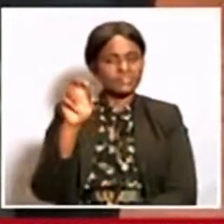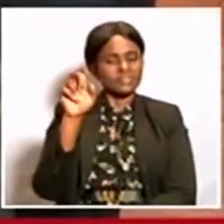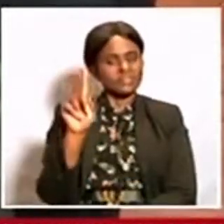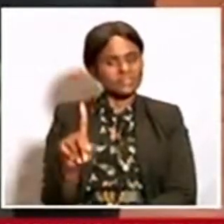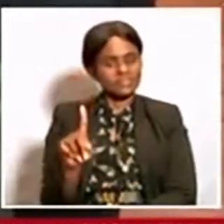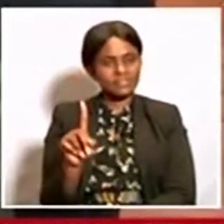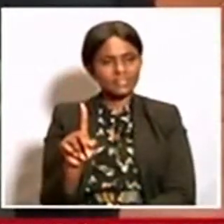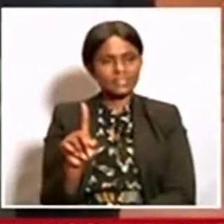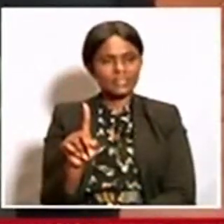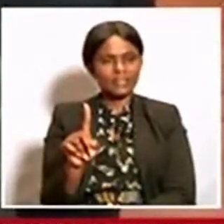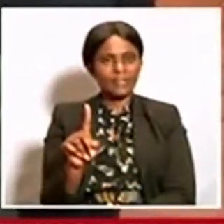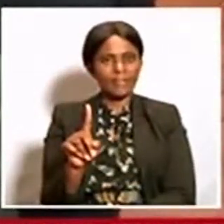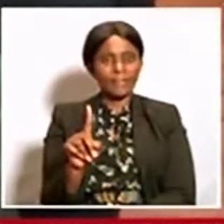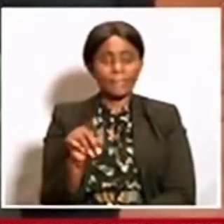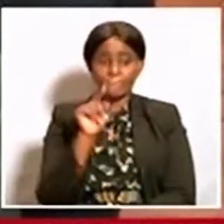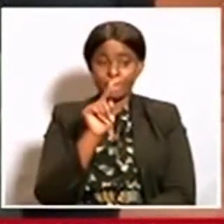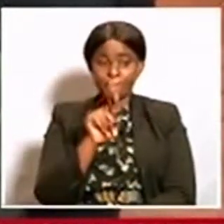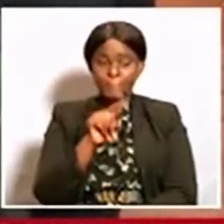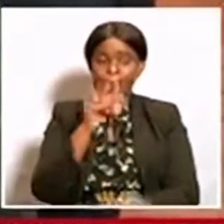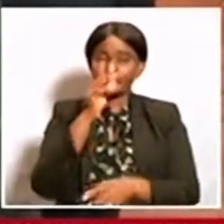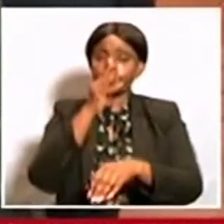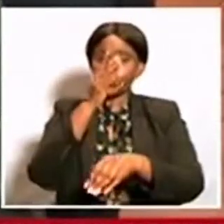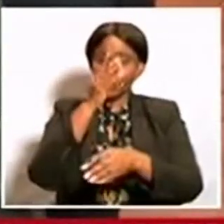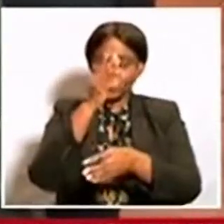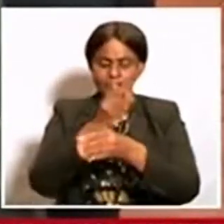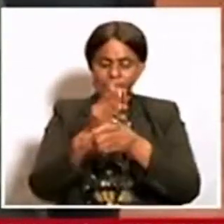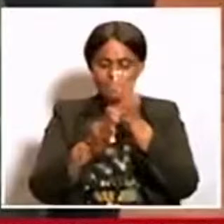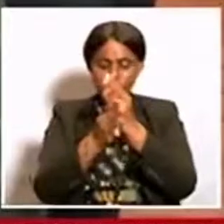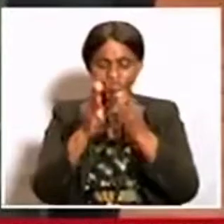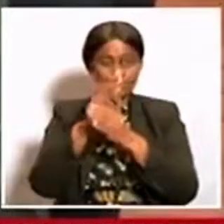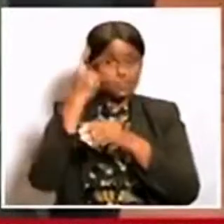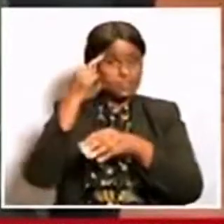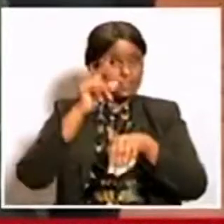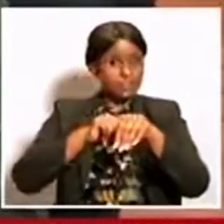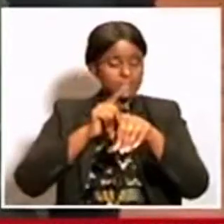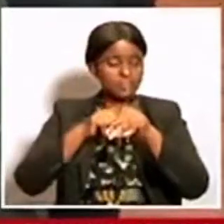811,301. The contract was for a period